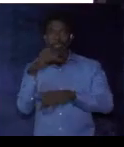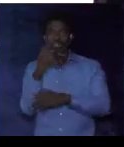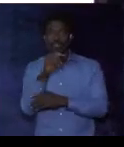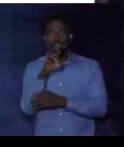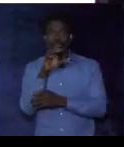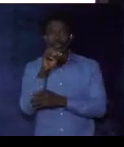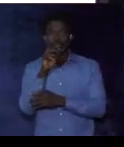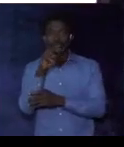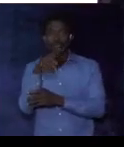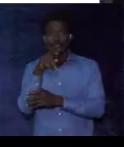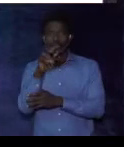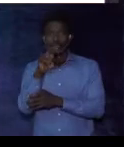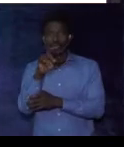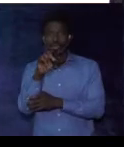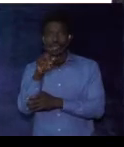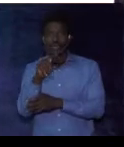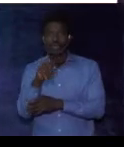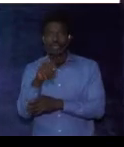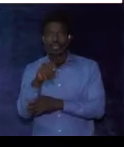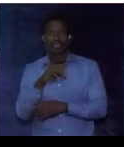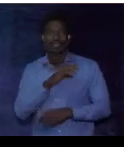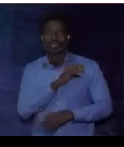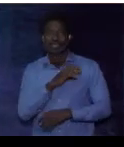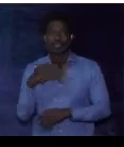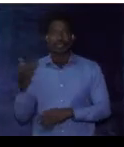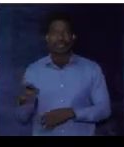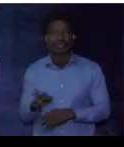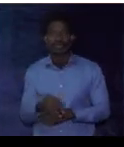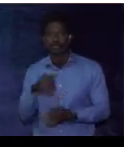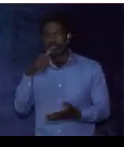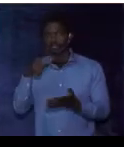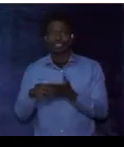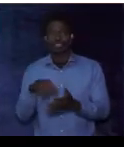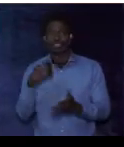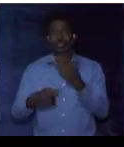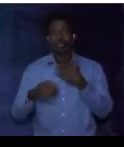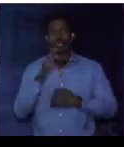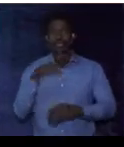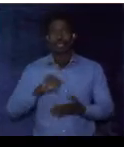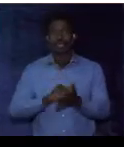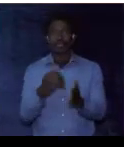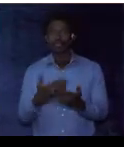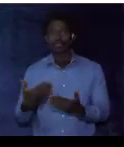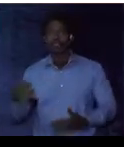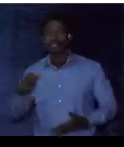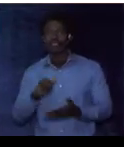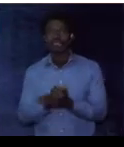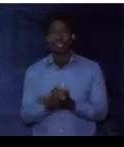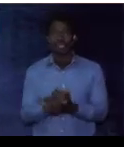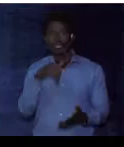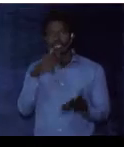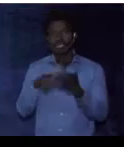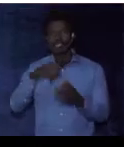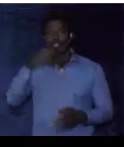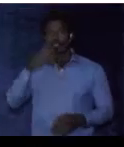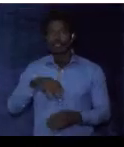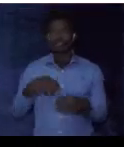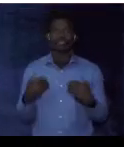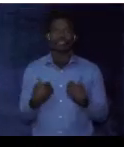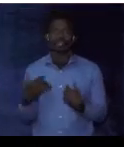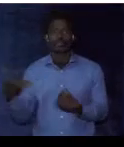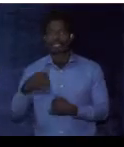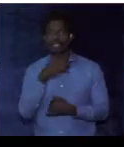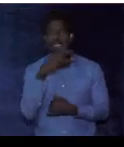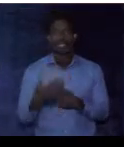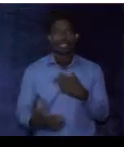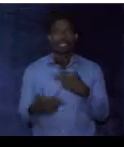Let's look at the components or the framework of the essay. What are those things that an essay must